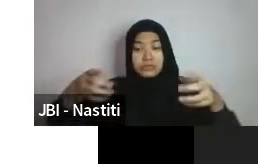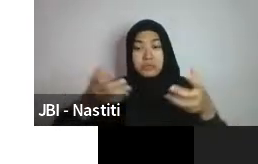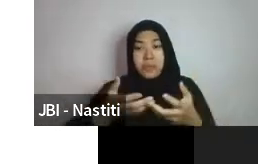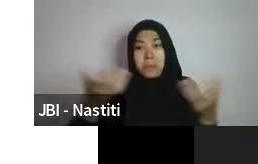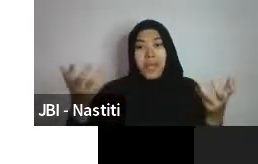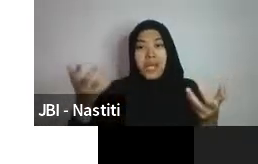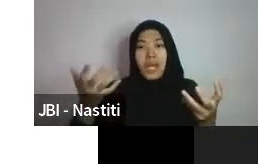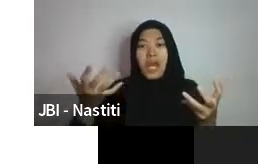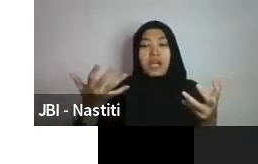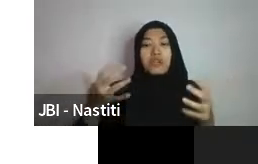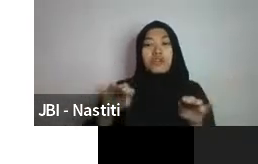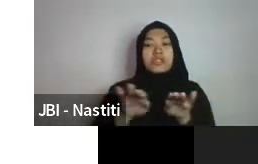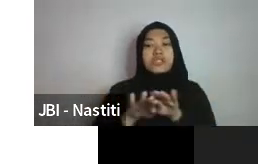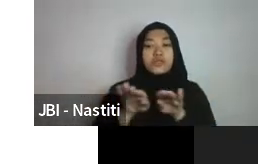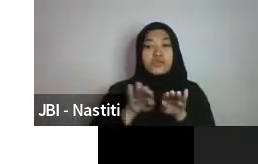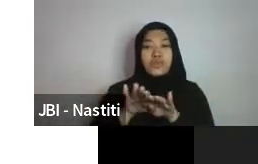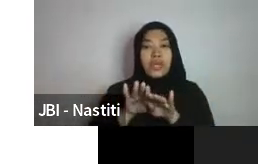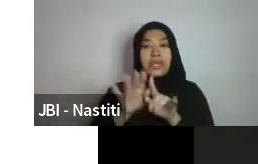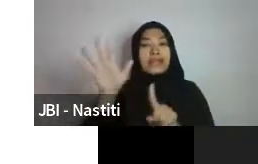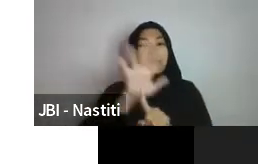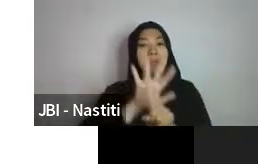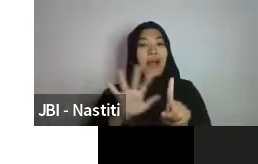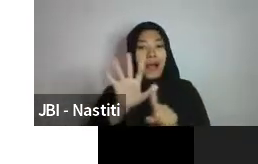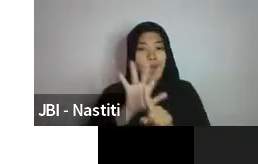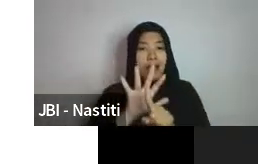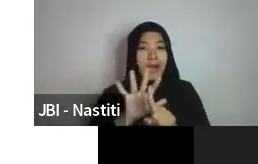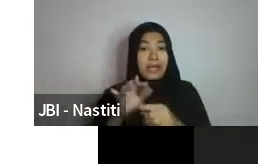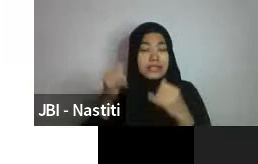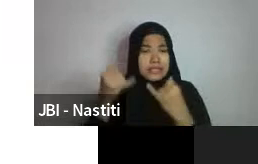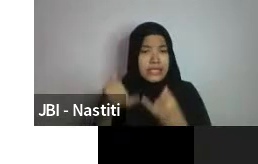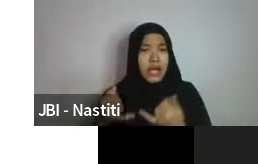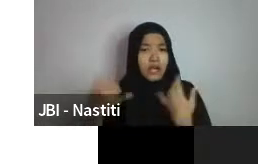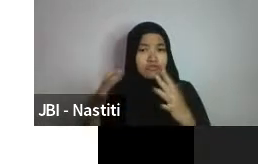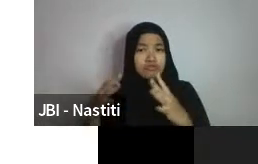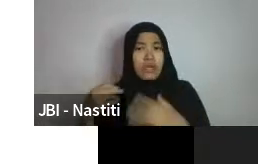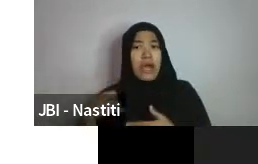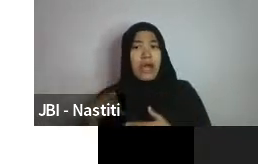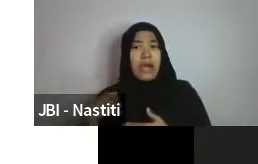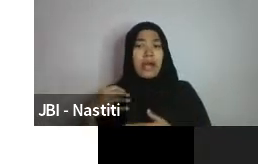of a practice. There's currently lots of thinking about how this could be done.